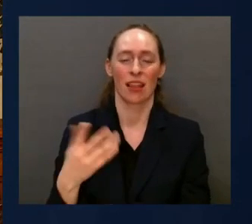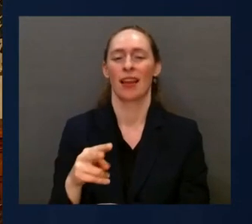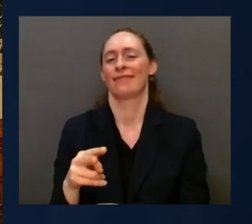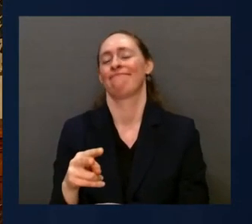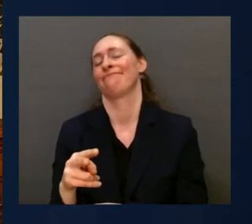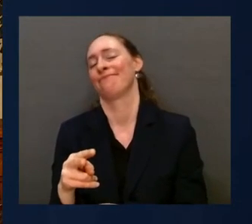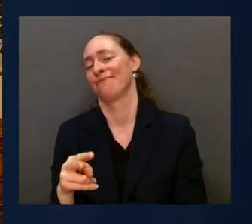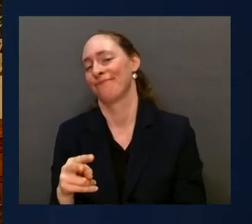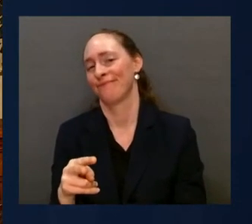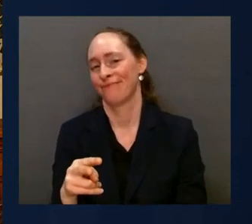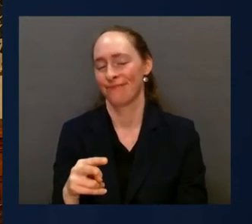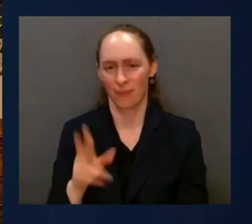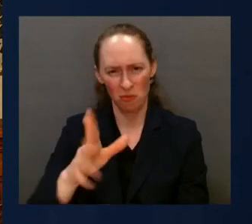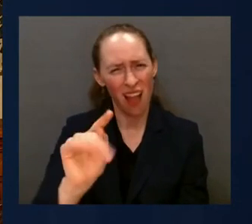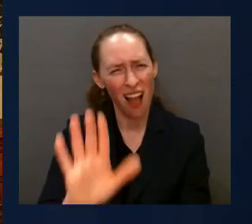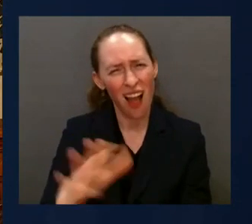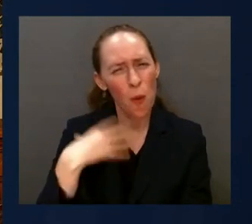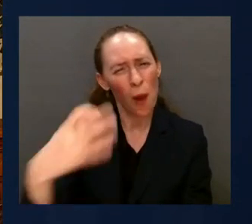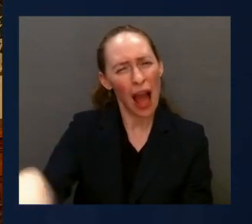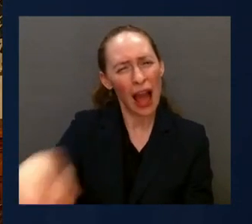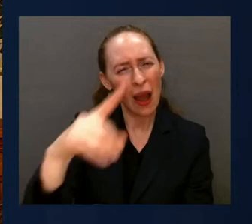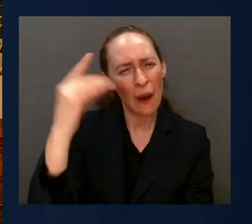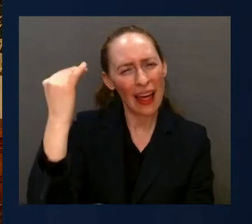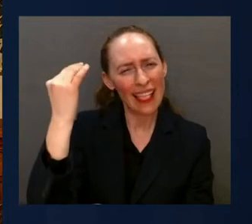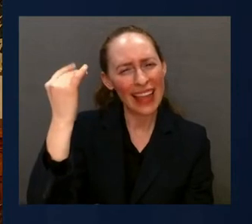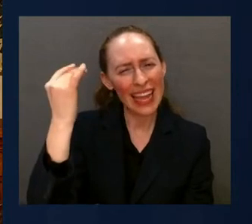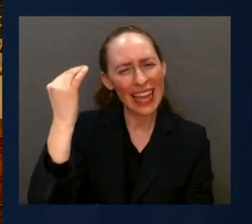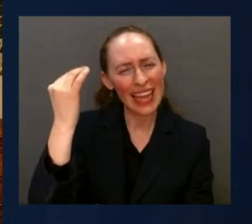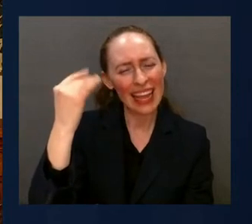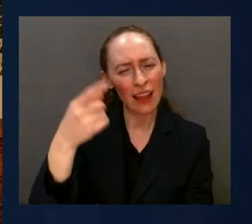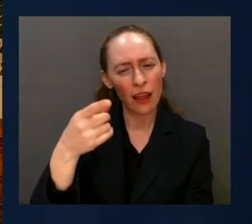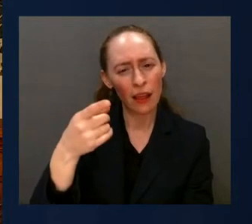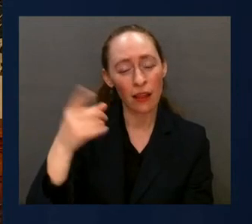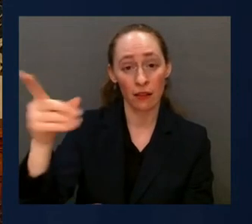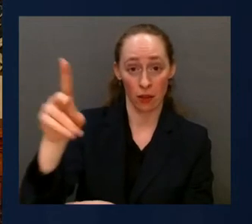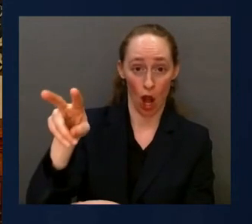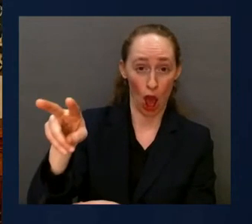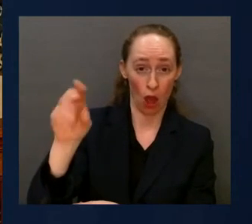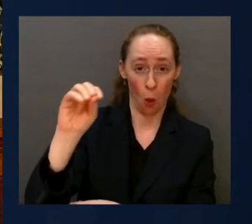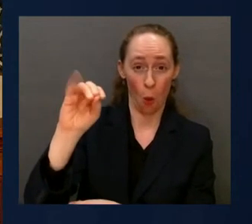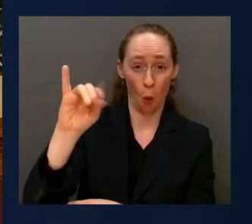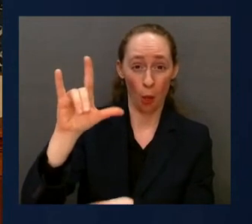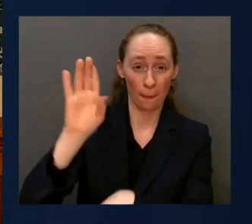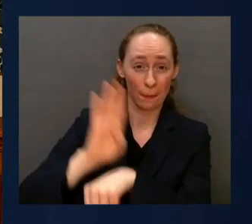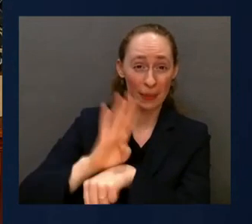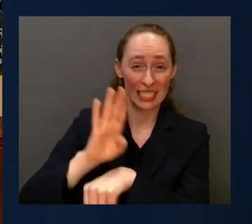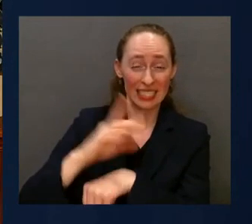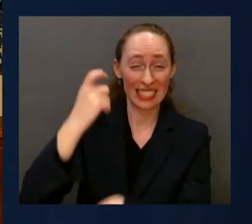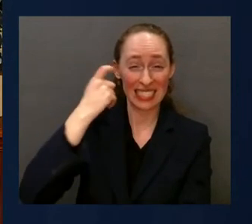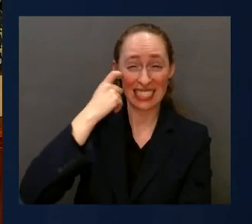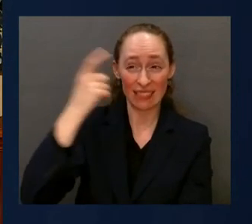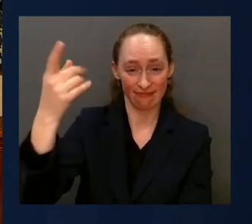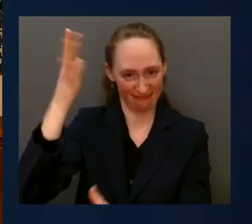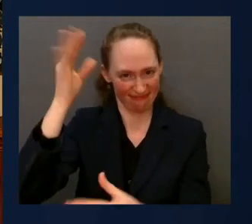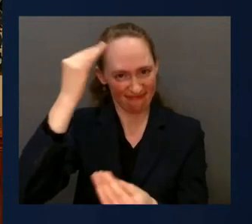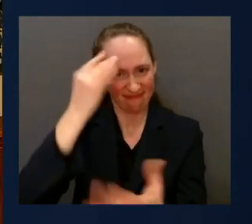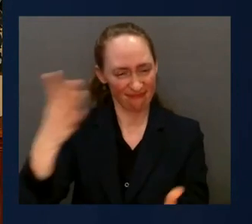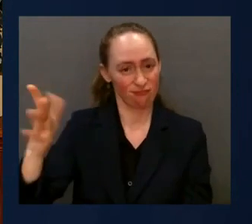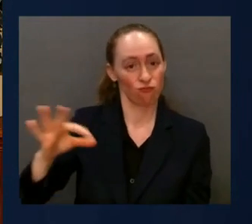Big Oil just reported its profits, record profits? Last year, they made